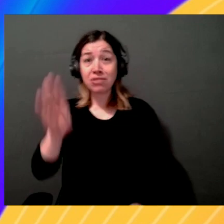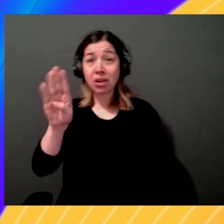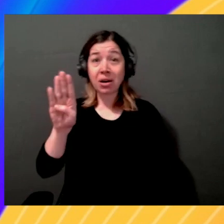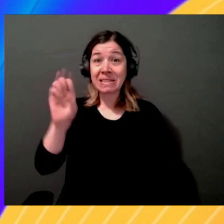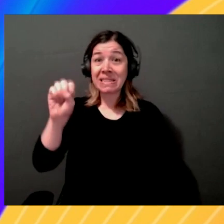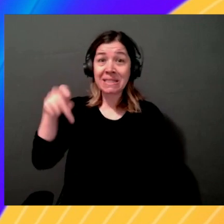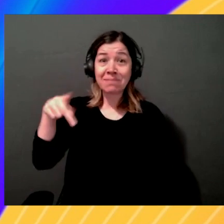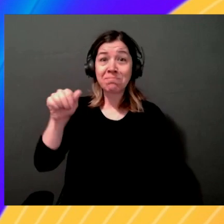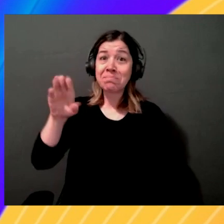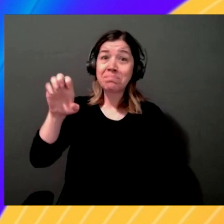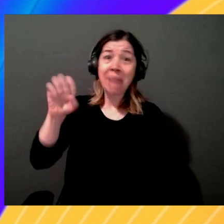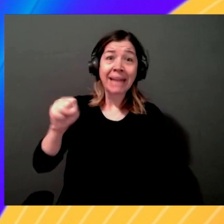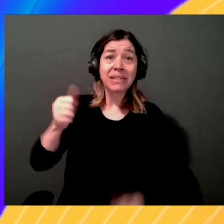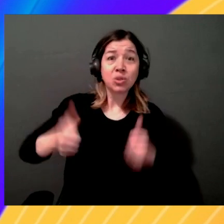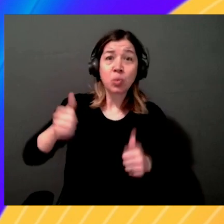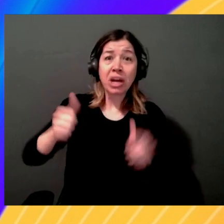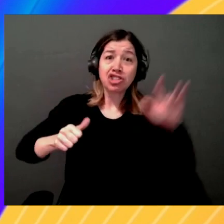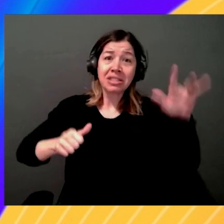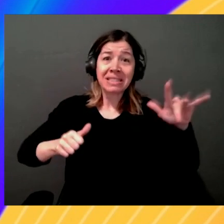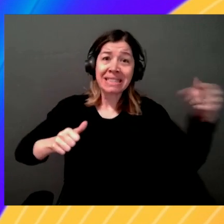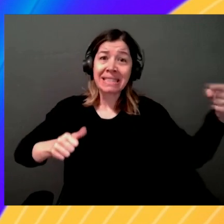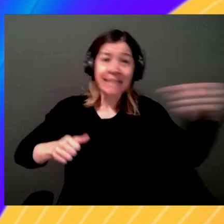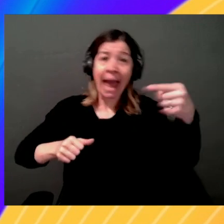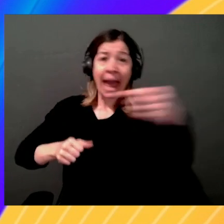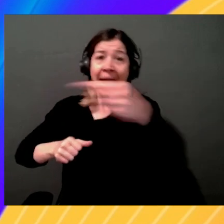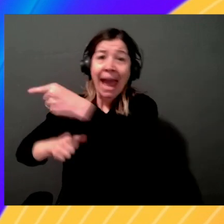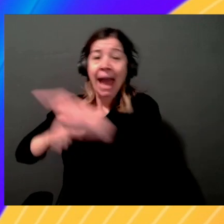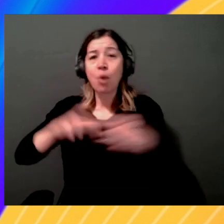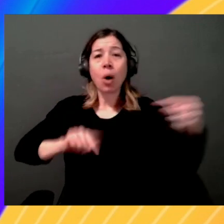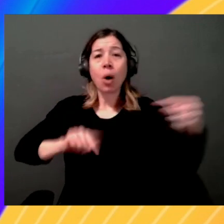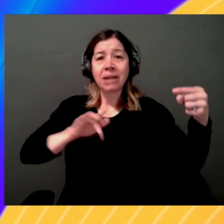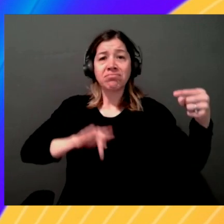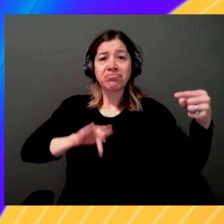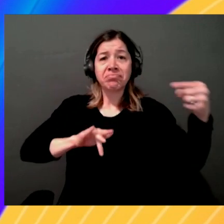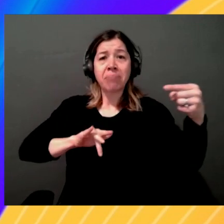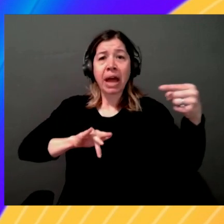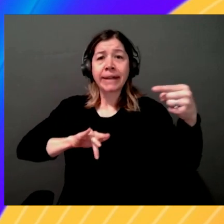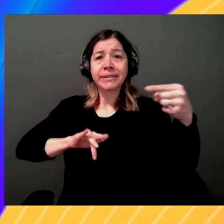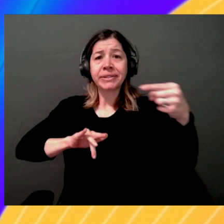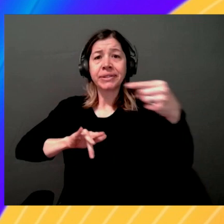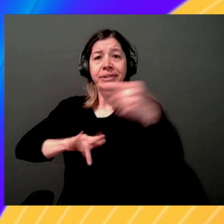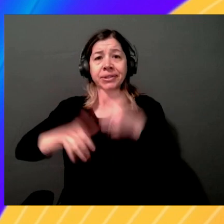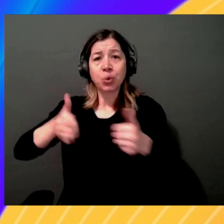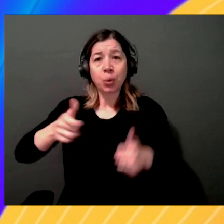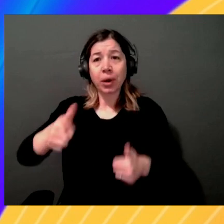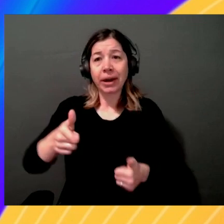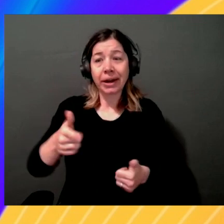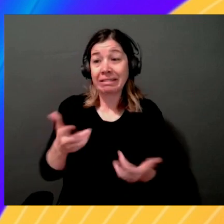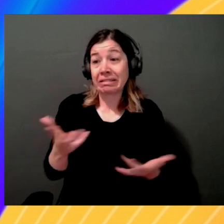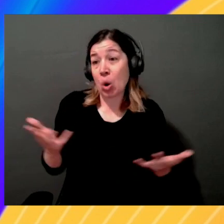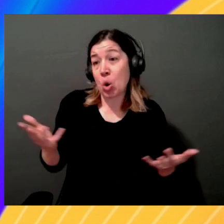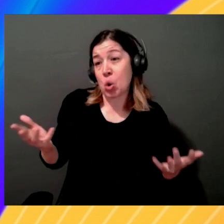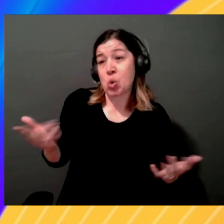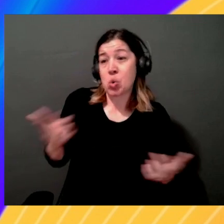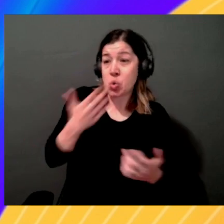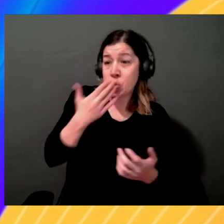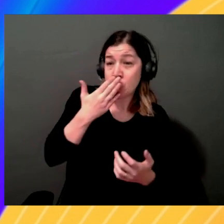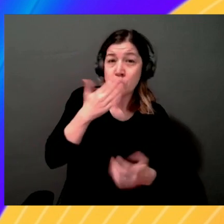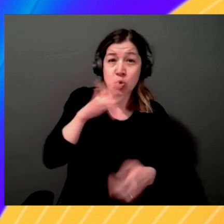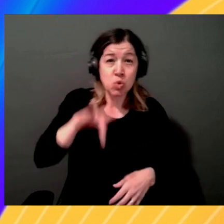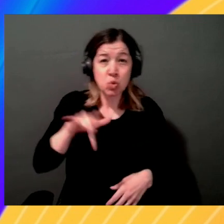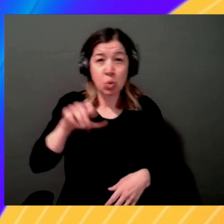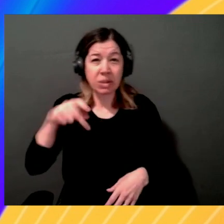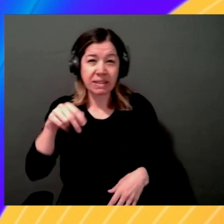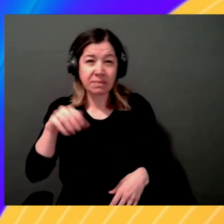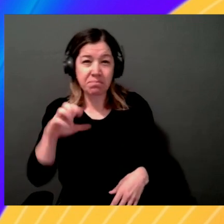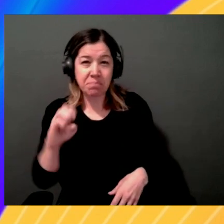Vim? That's JSON or YAML. Darko is here somewhere, and he probably heard Vim, and he's going to be running over He'll be here soon,